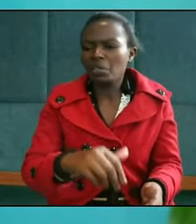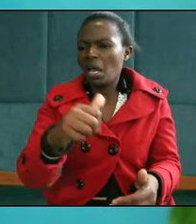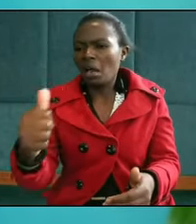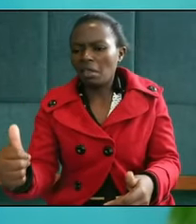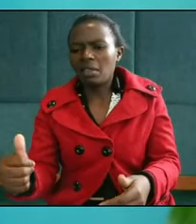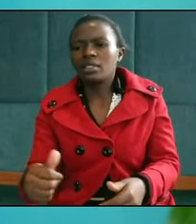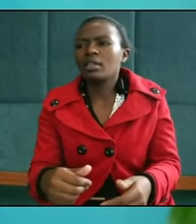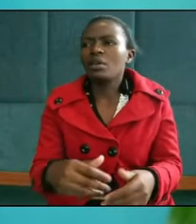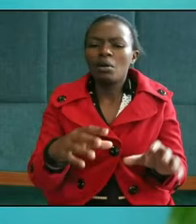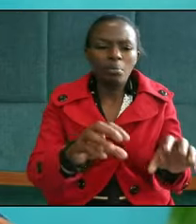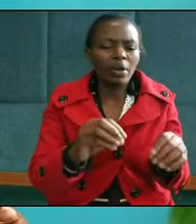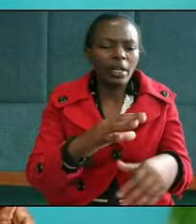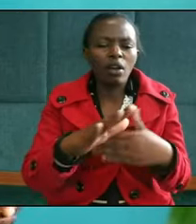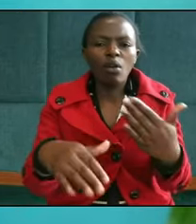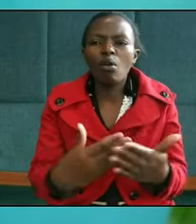tearing each other.